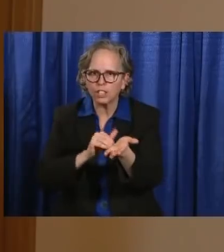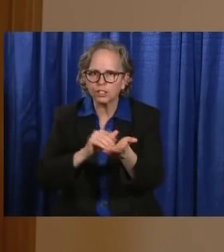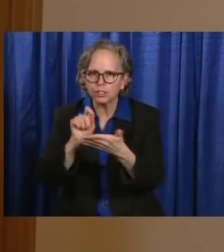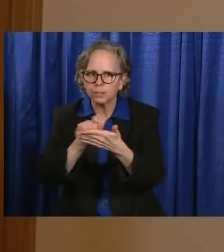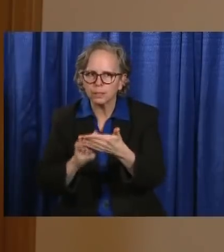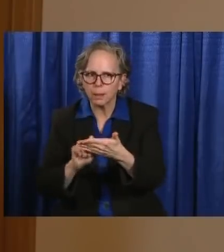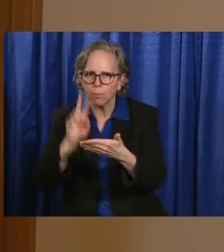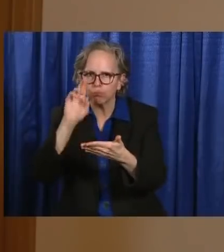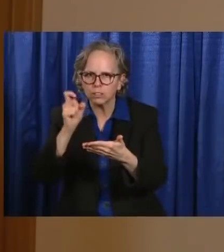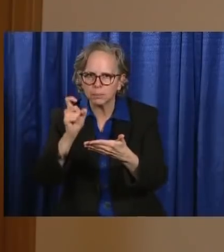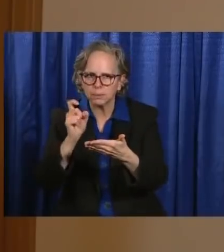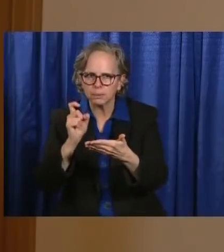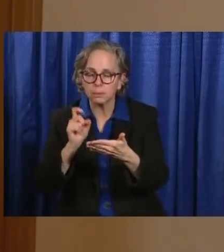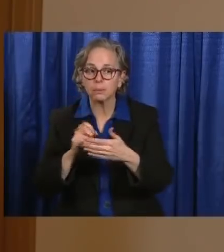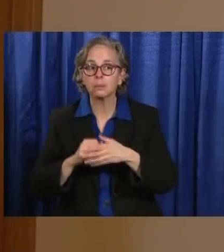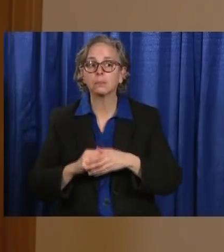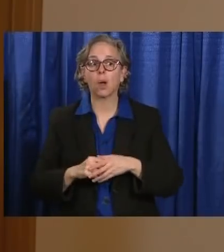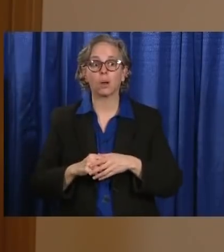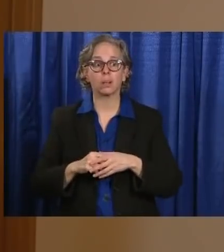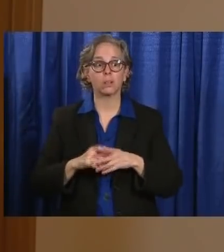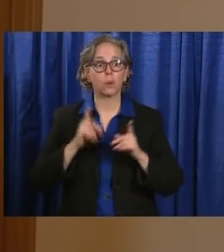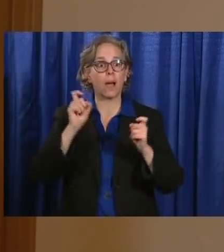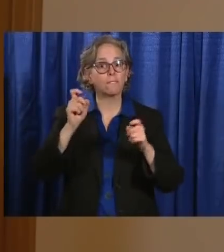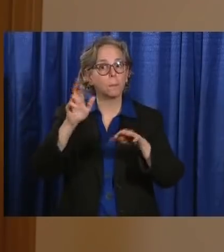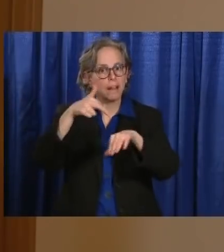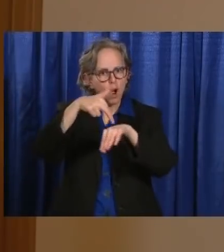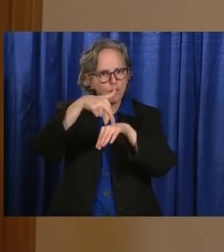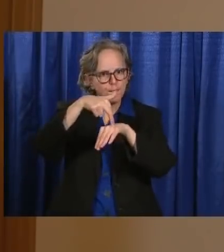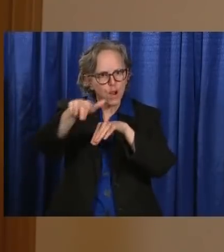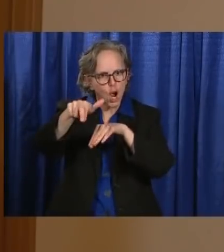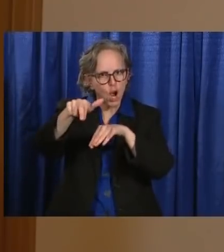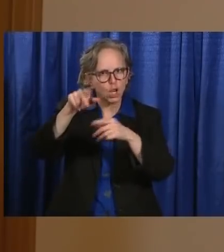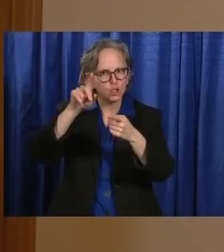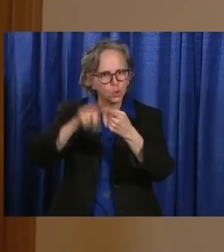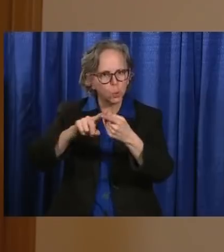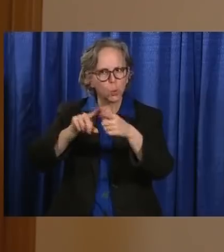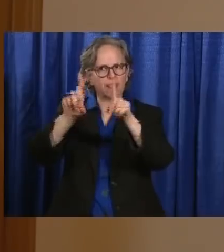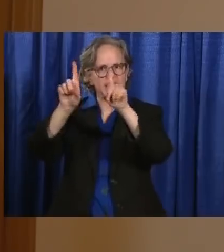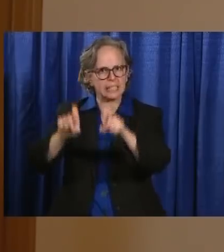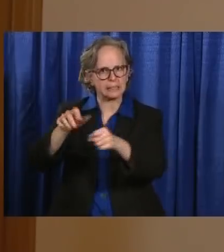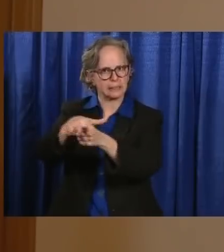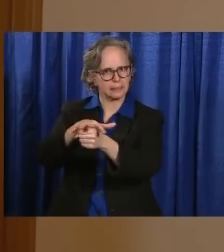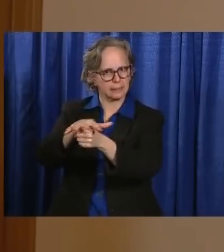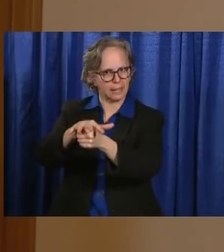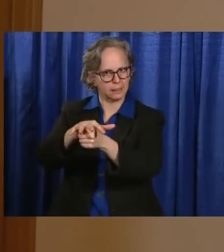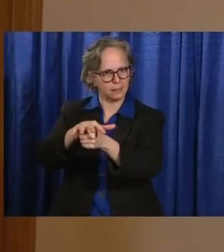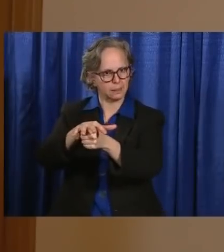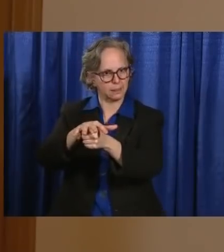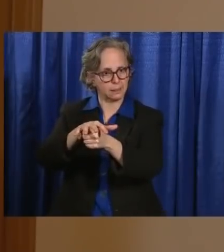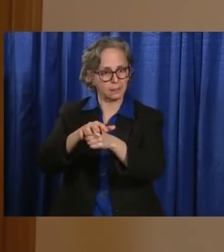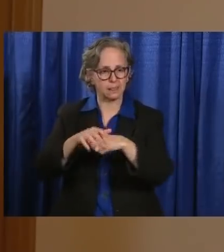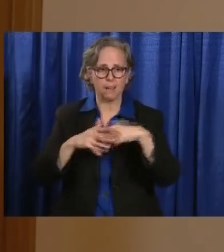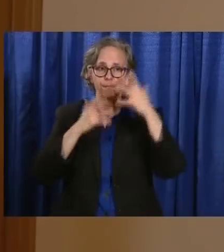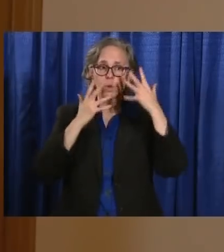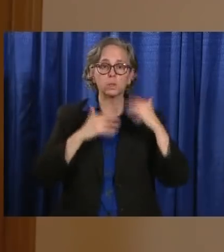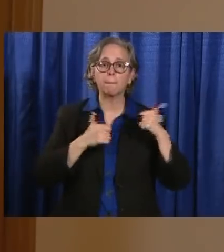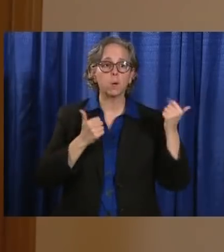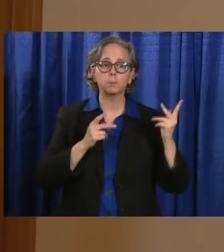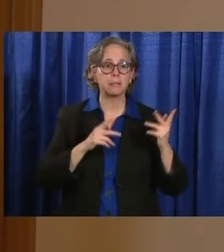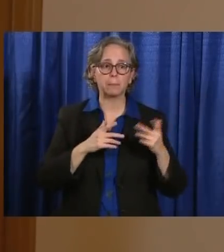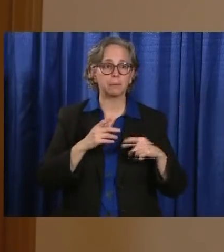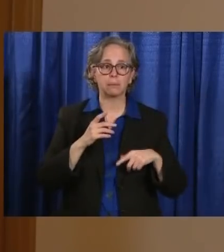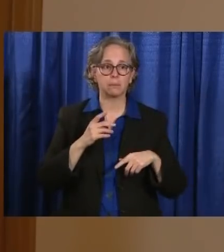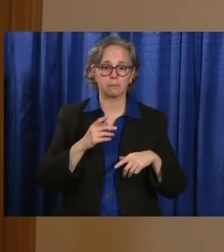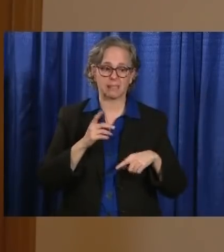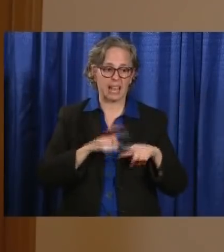So you will be referred for testing. And unfortunately, most people who are outpatient aren't being tested right now. So please